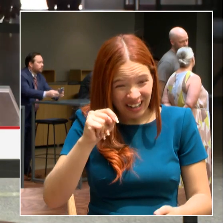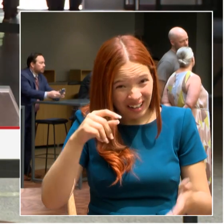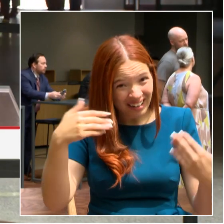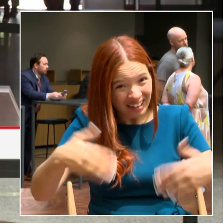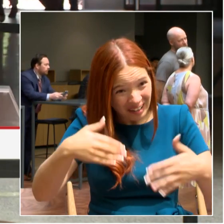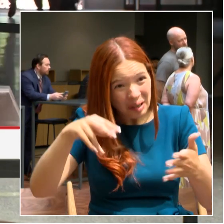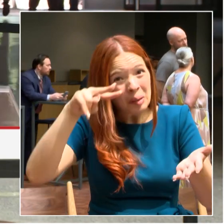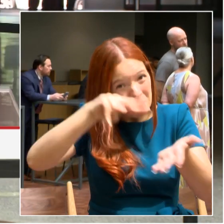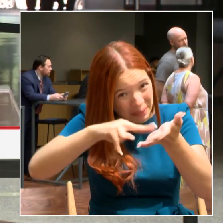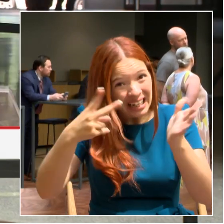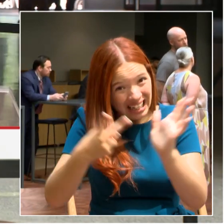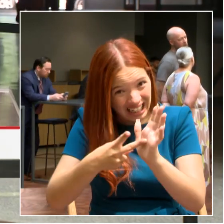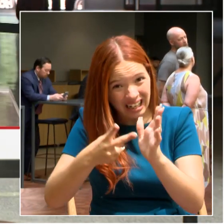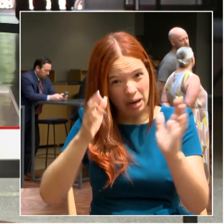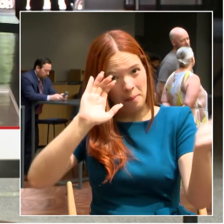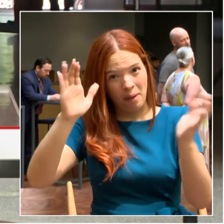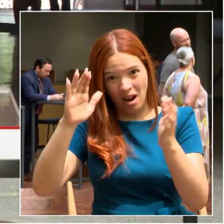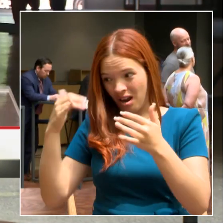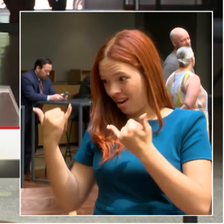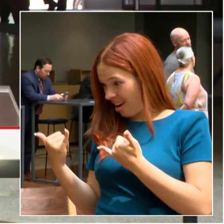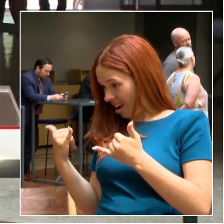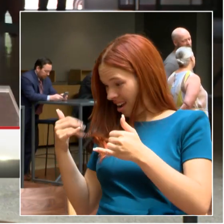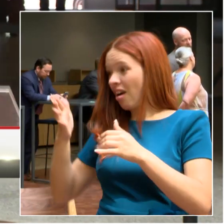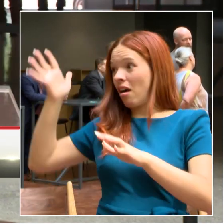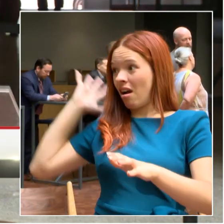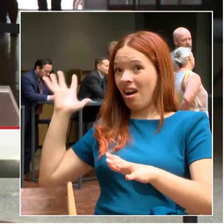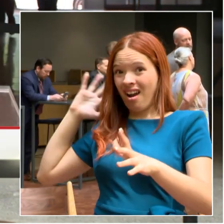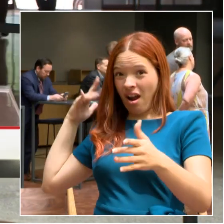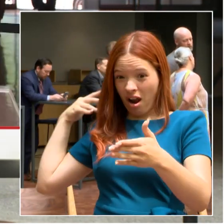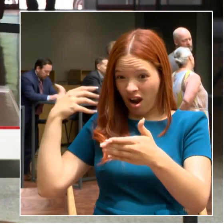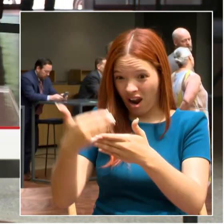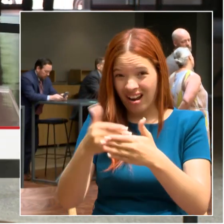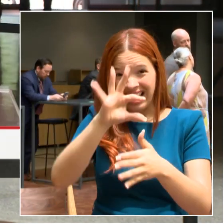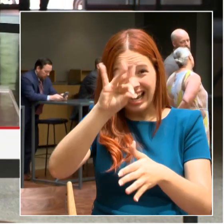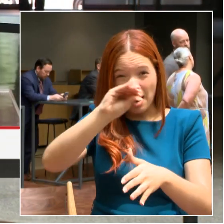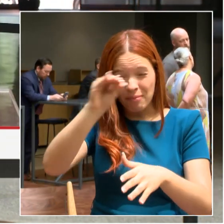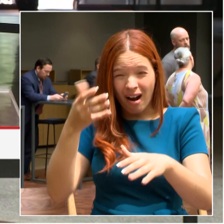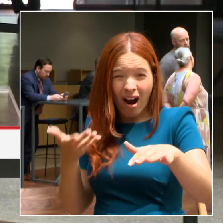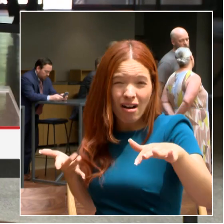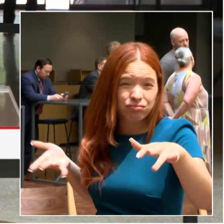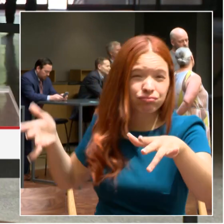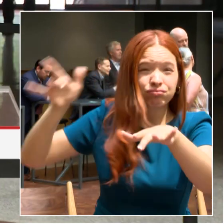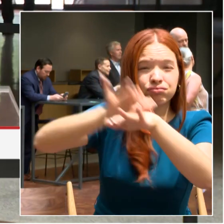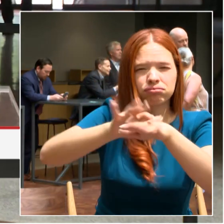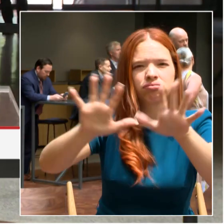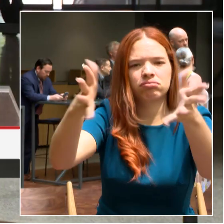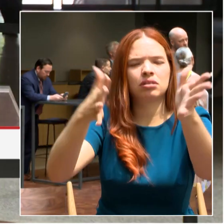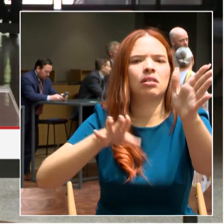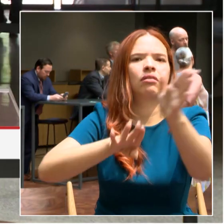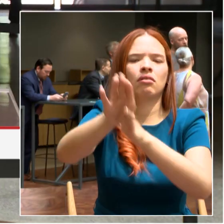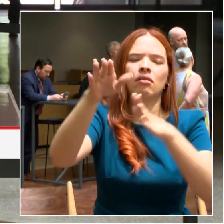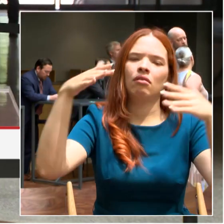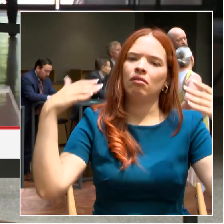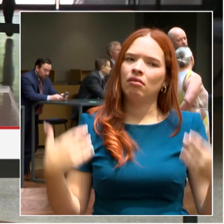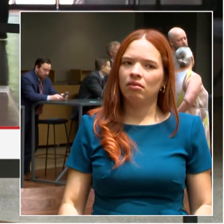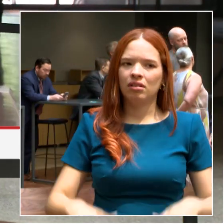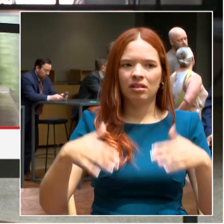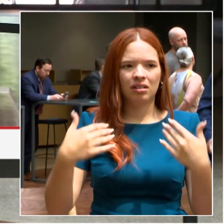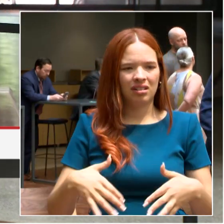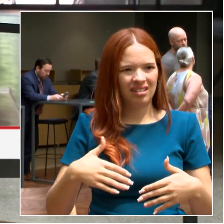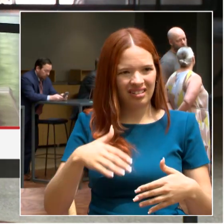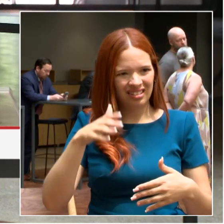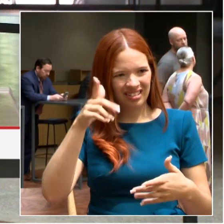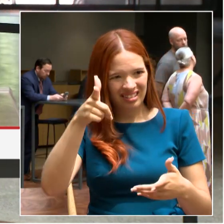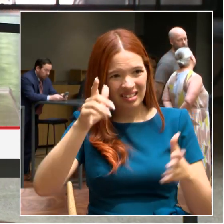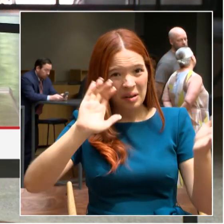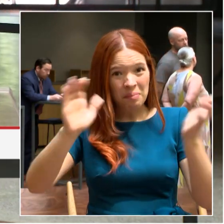urban stores than they were before. Well, we're at 97% of taxable retail sales compared to 2019 in